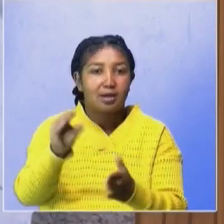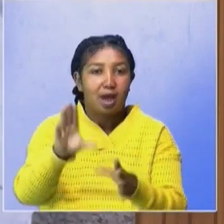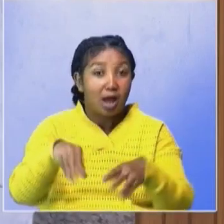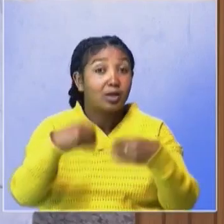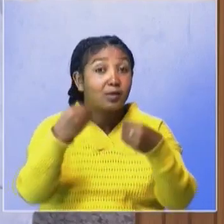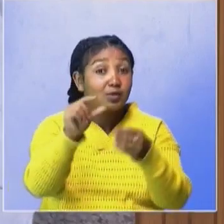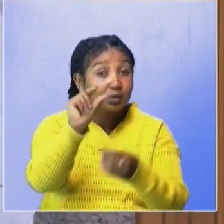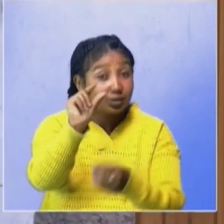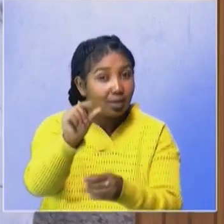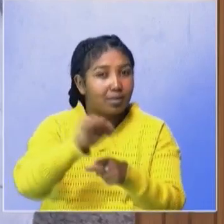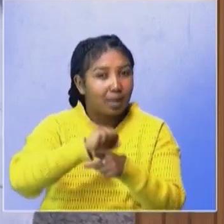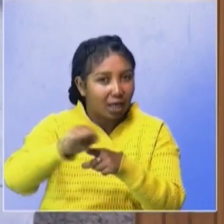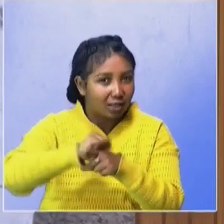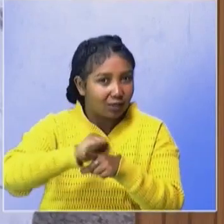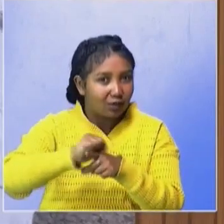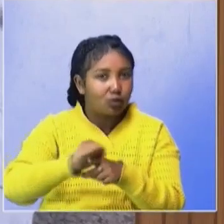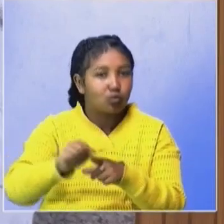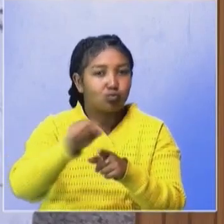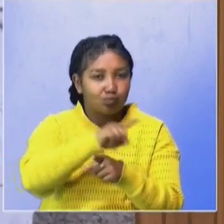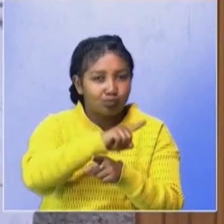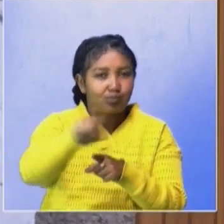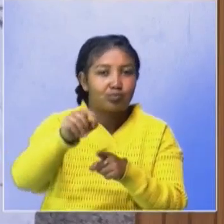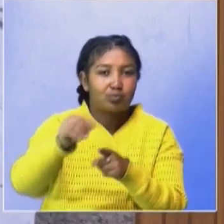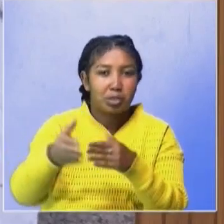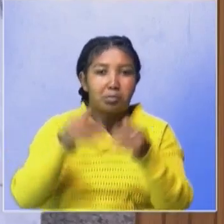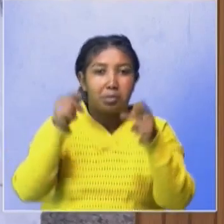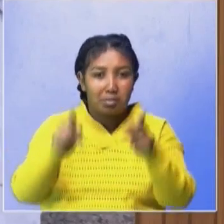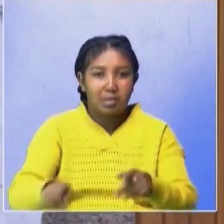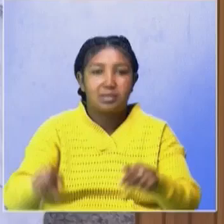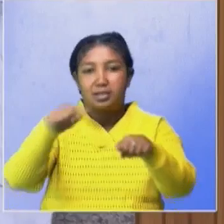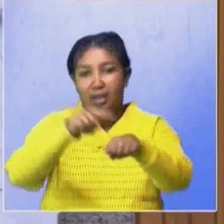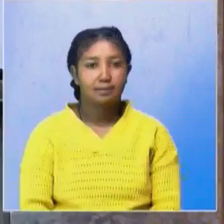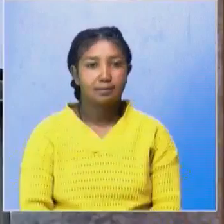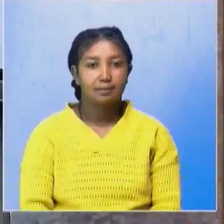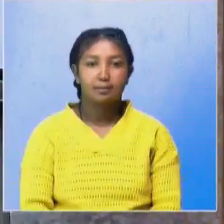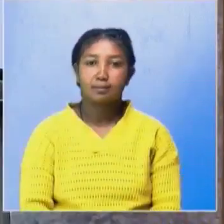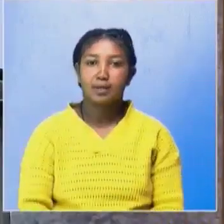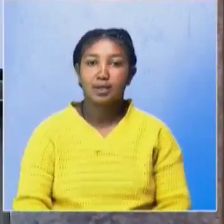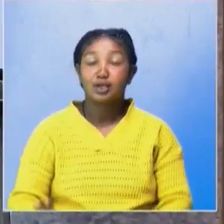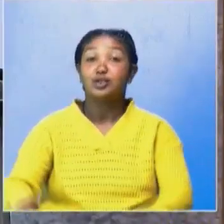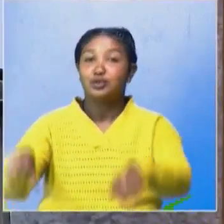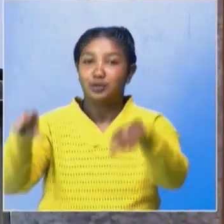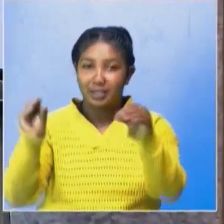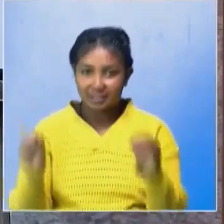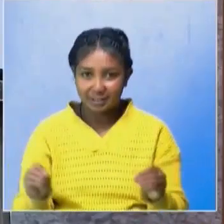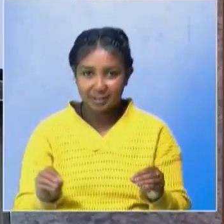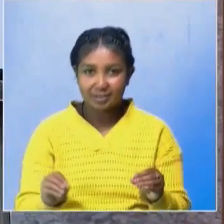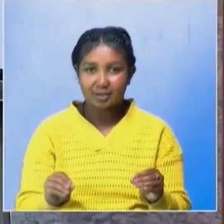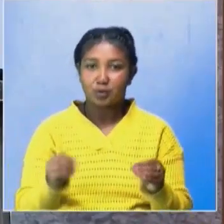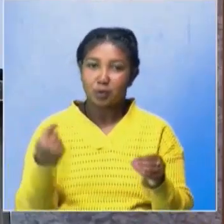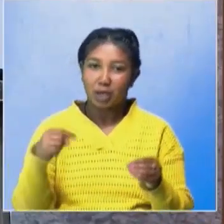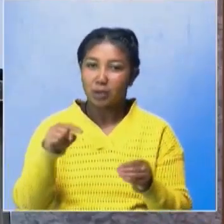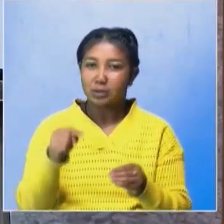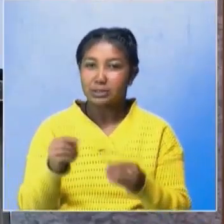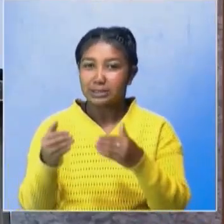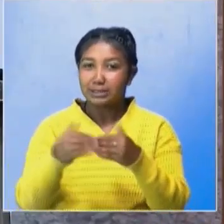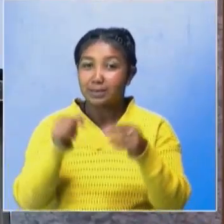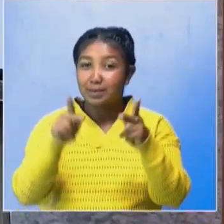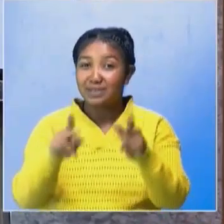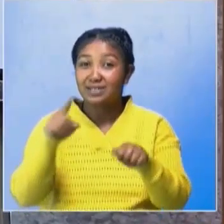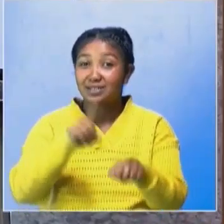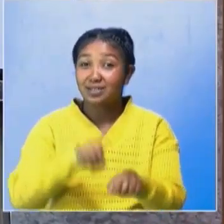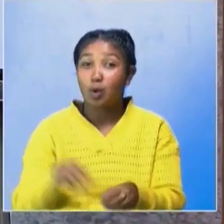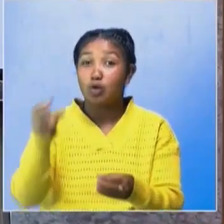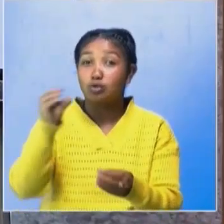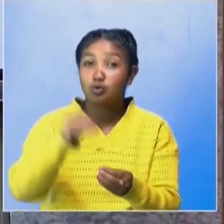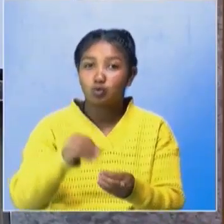give you some activities to practice simple present tense. Students, we can use simple present tense